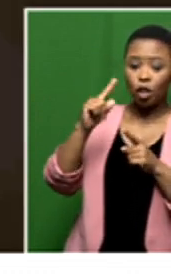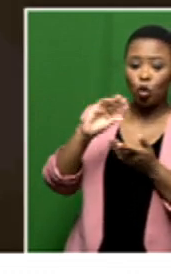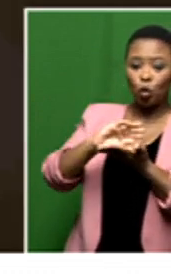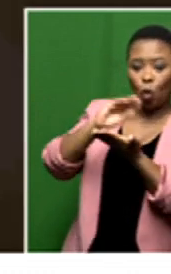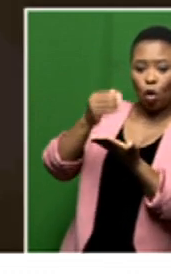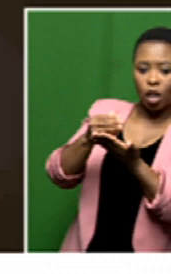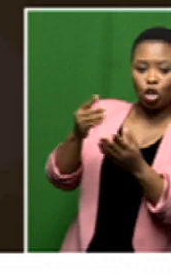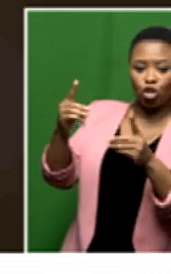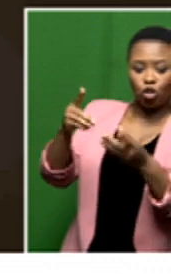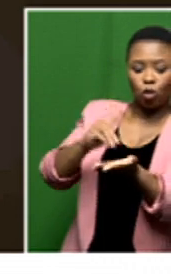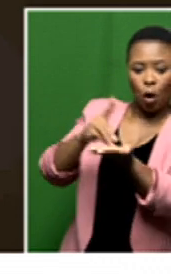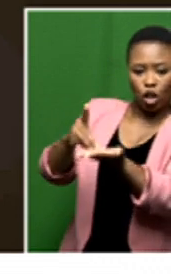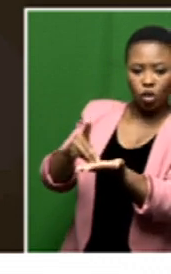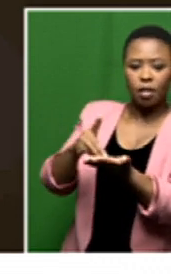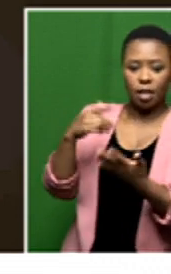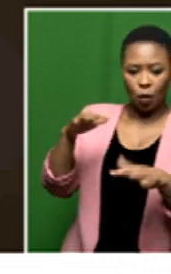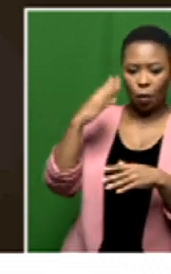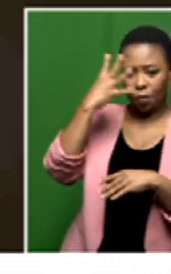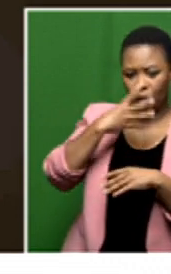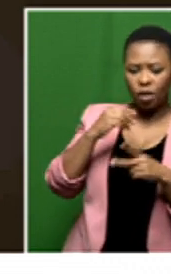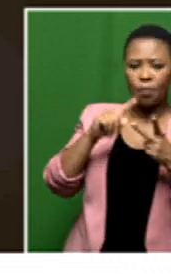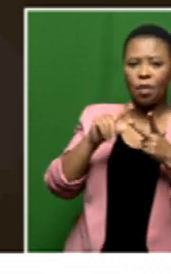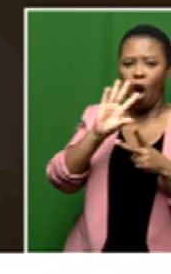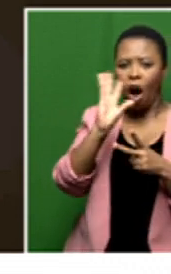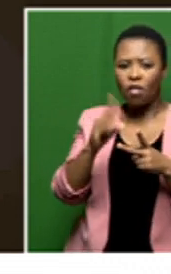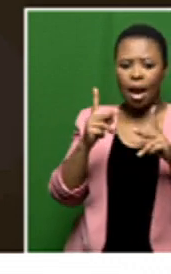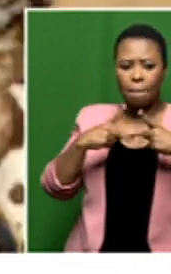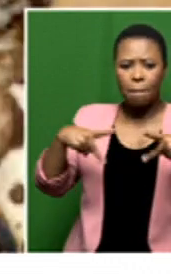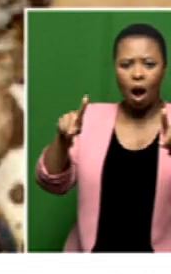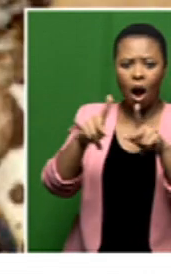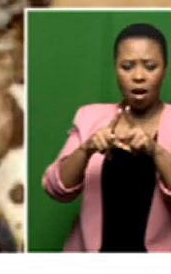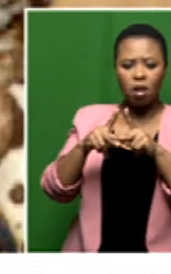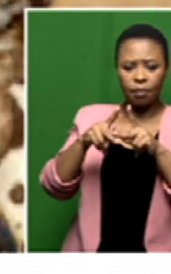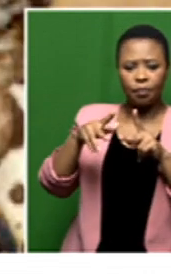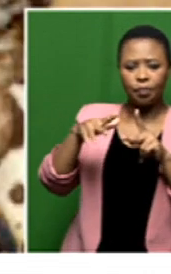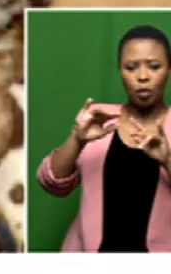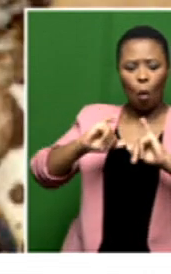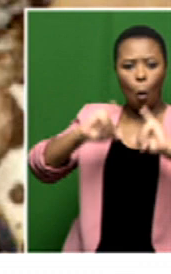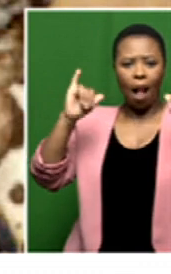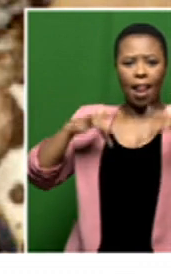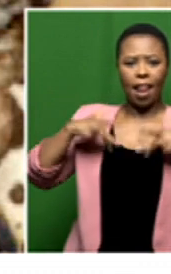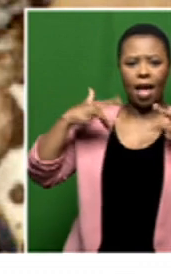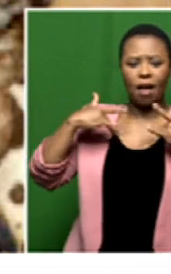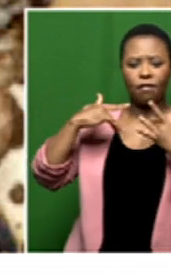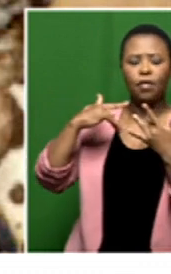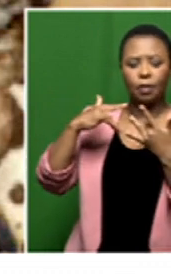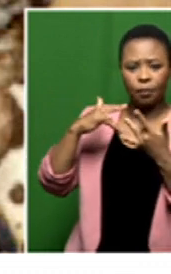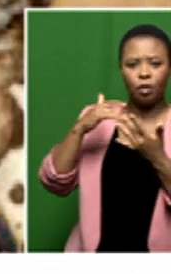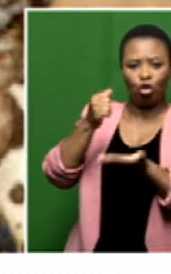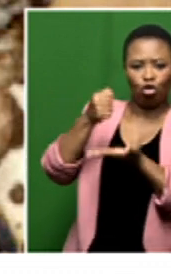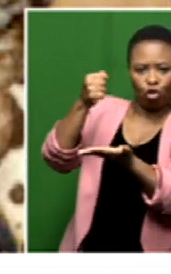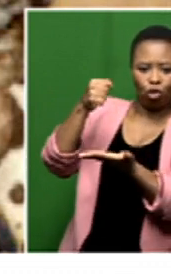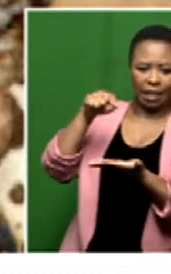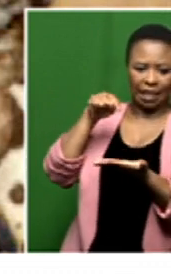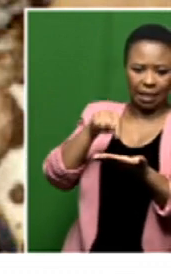amazing. So working with African parks and with the Endangered Wildlife Trust, we were able to help the translocation